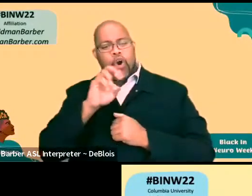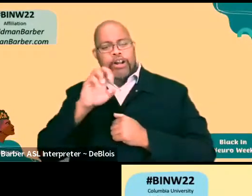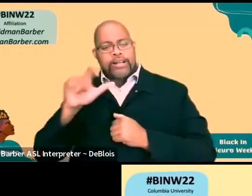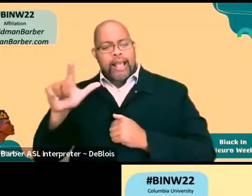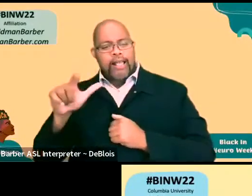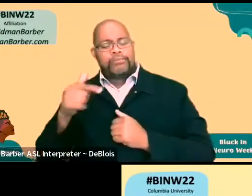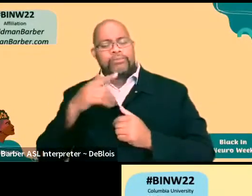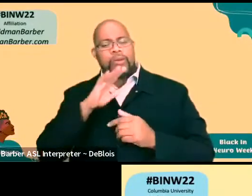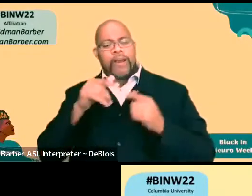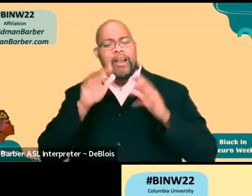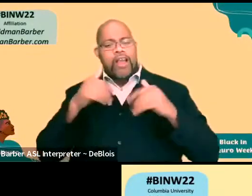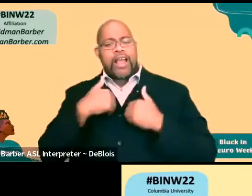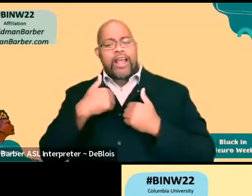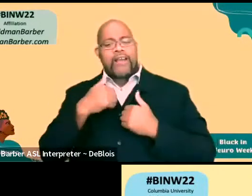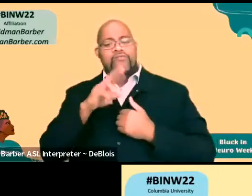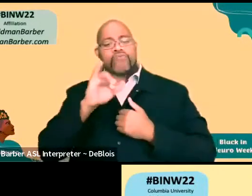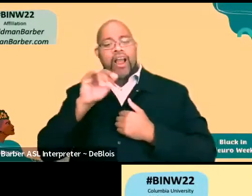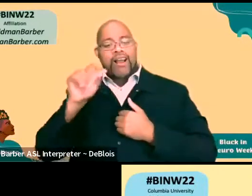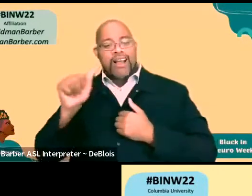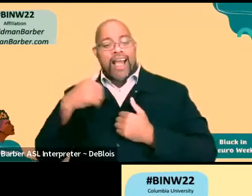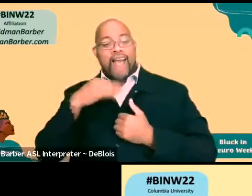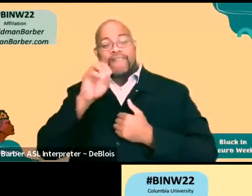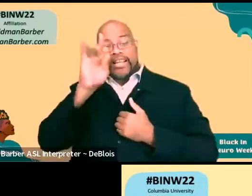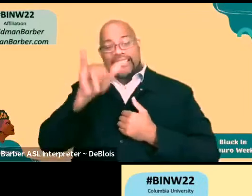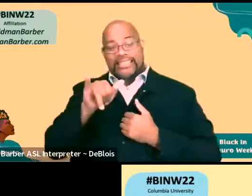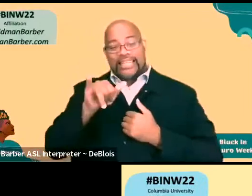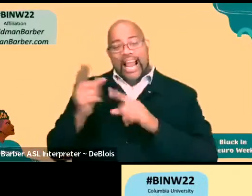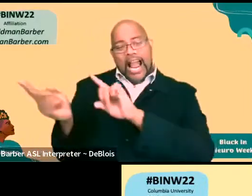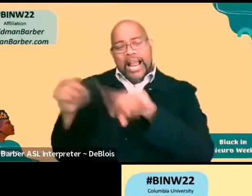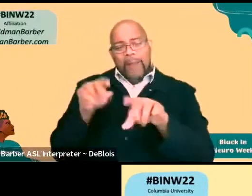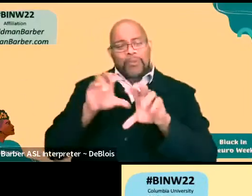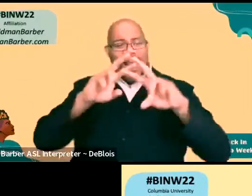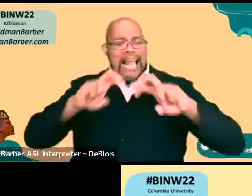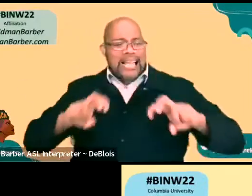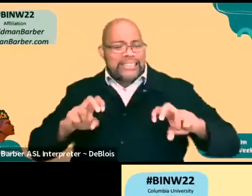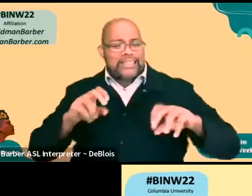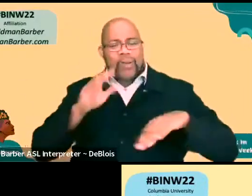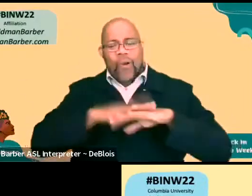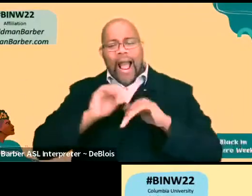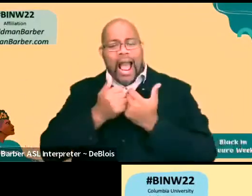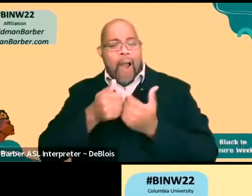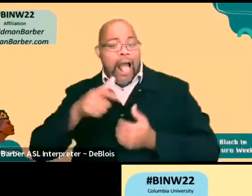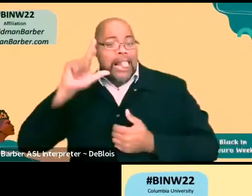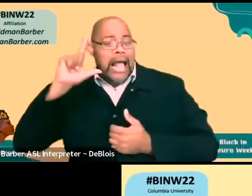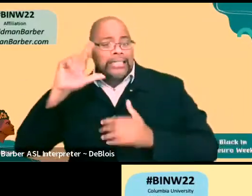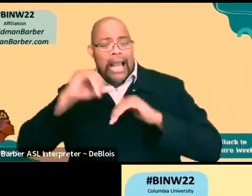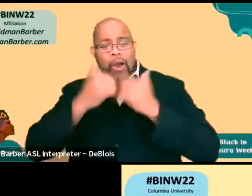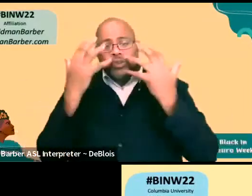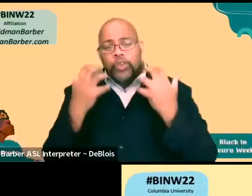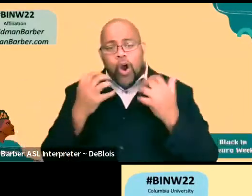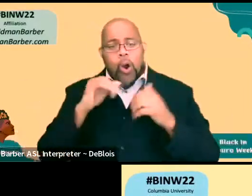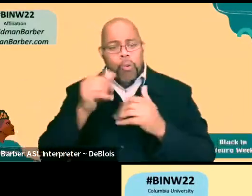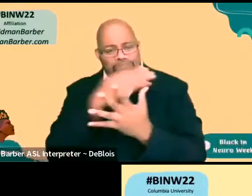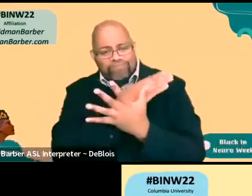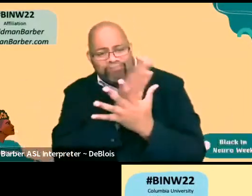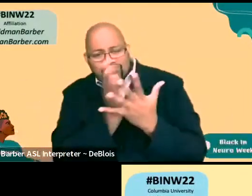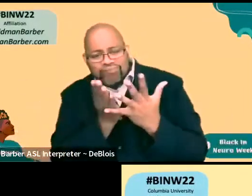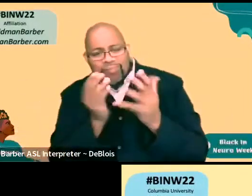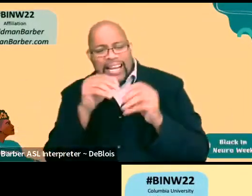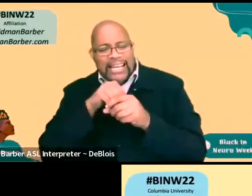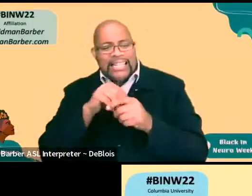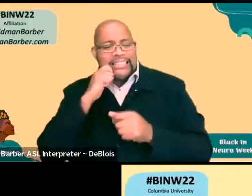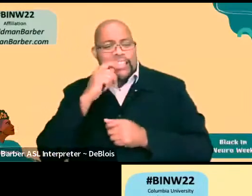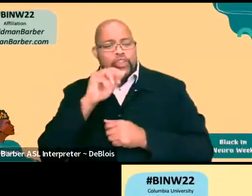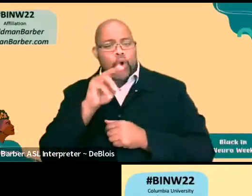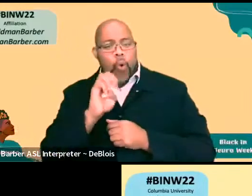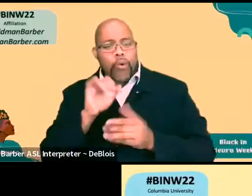would be great to have Rihanna and have Fenty come and kind of do an analysis on how light and how dark and what gradations are there within skin tone,